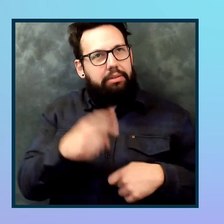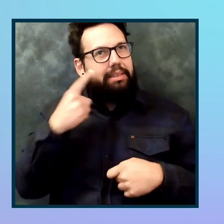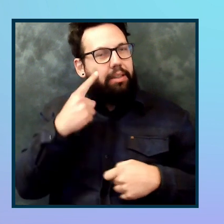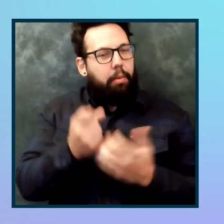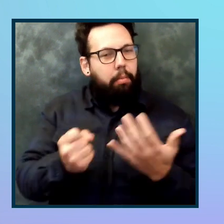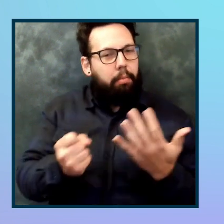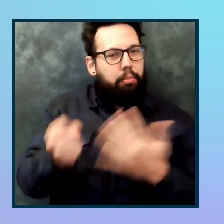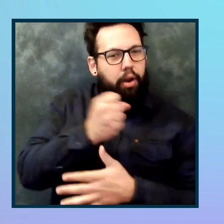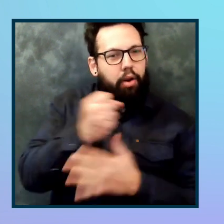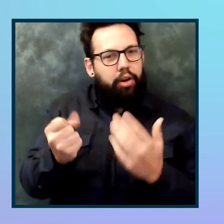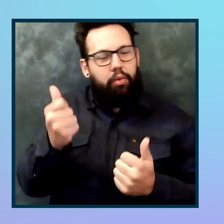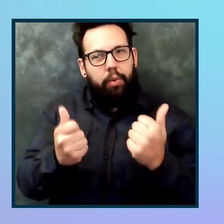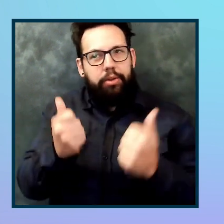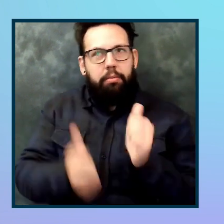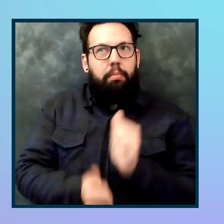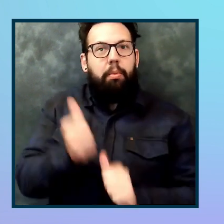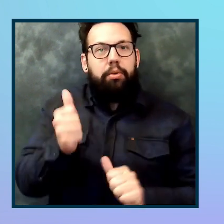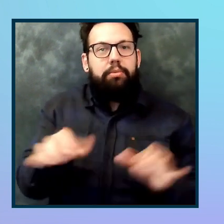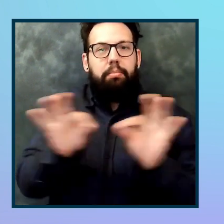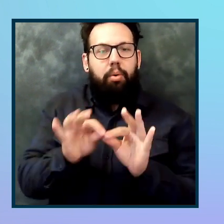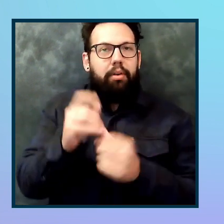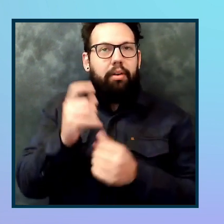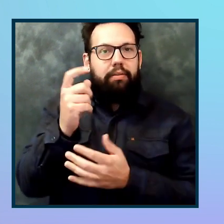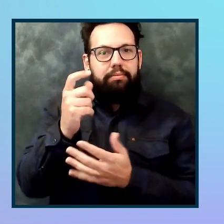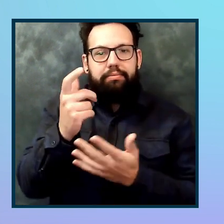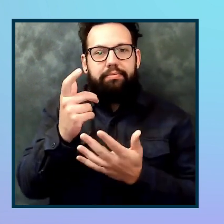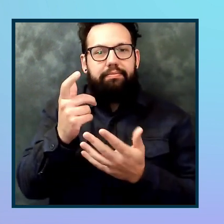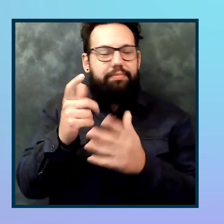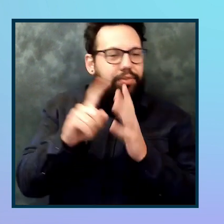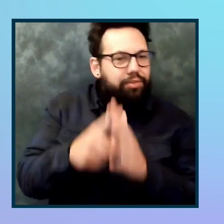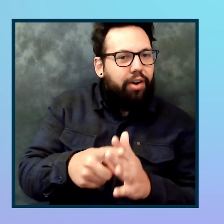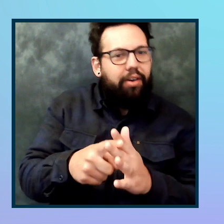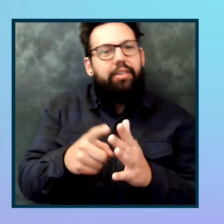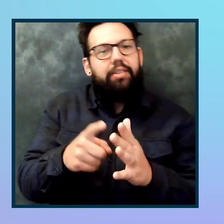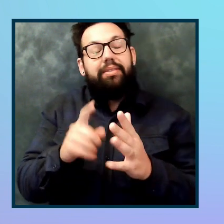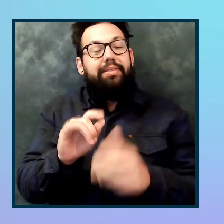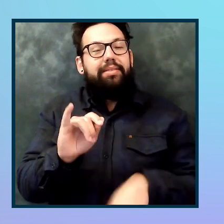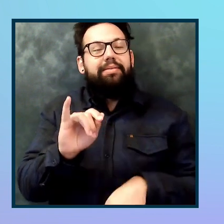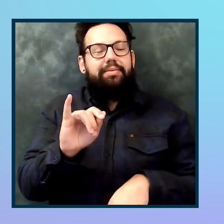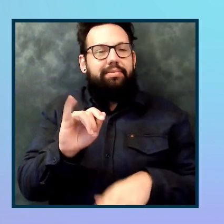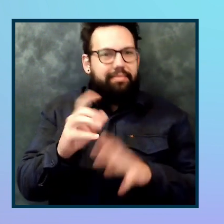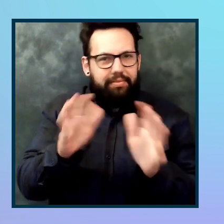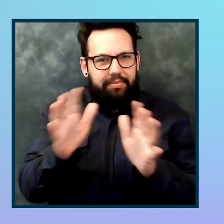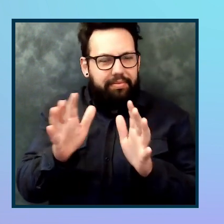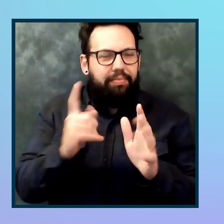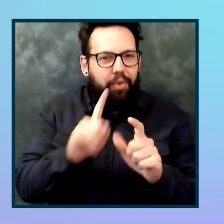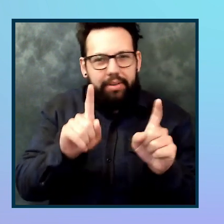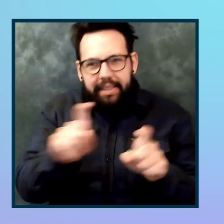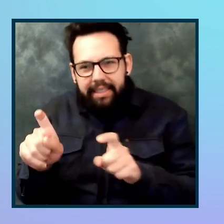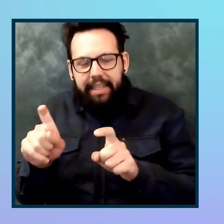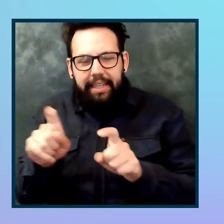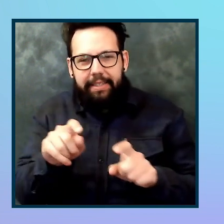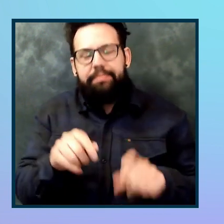we find that accessibility testing is the best way if we have the affordance to do so. If we don't, then looking at